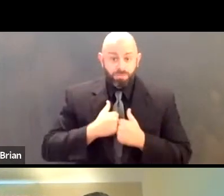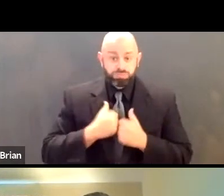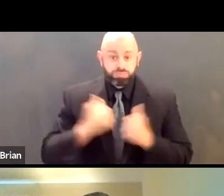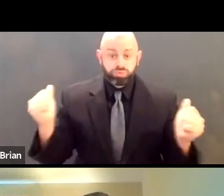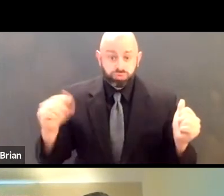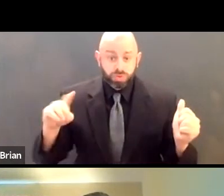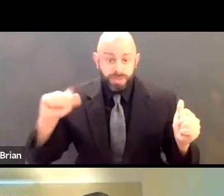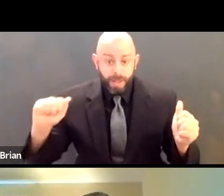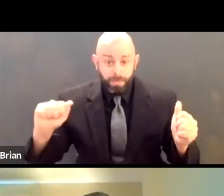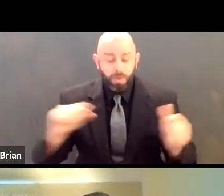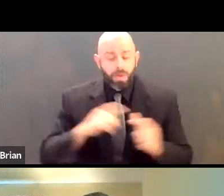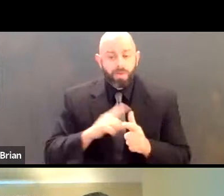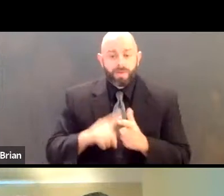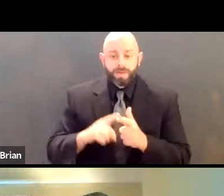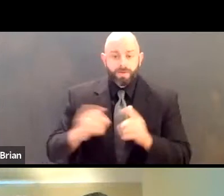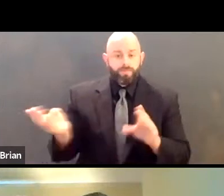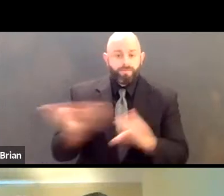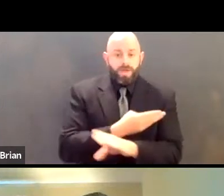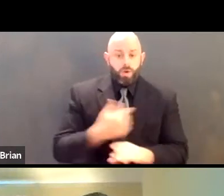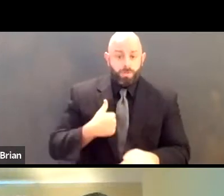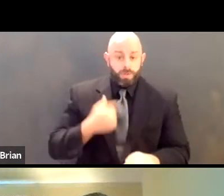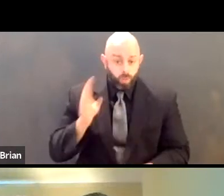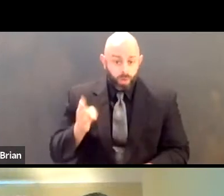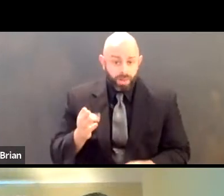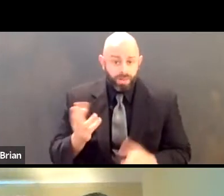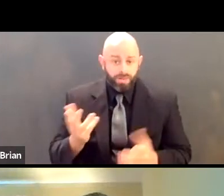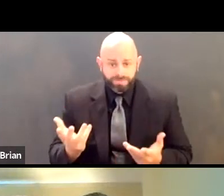on a chopping board?